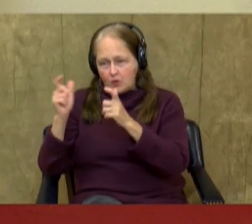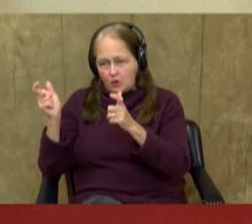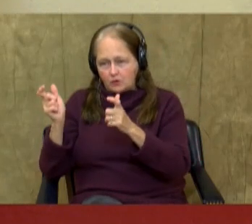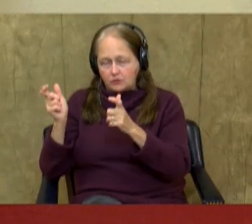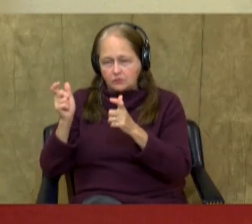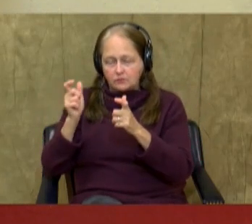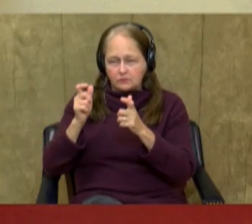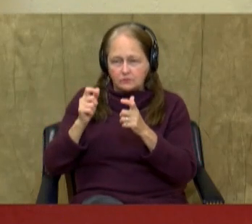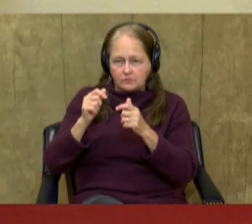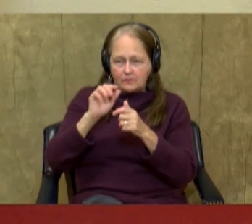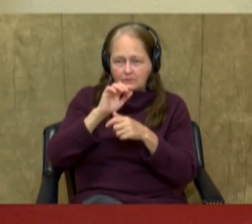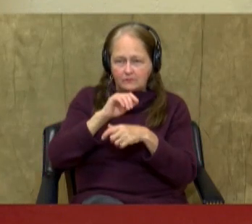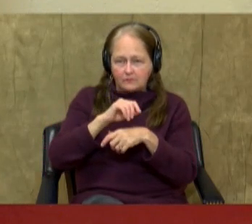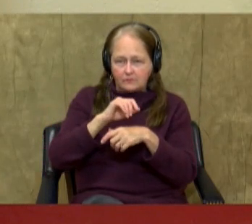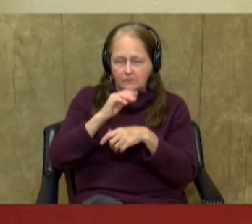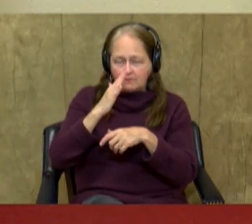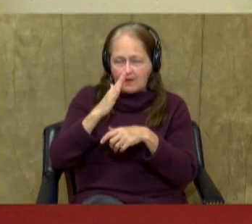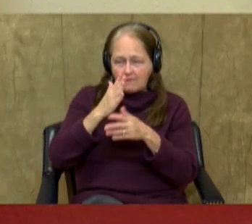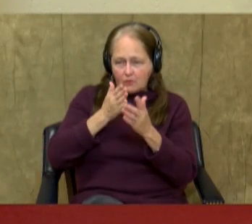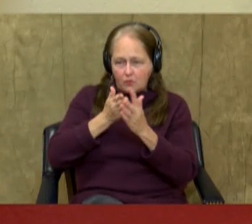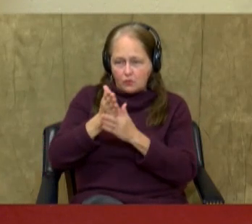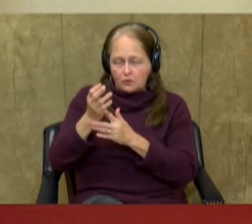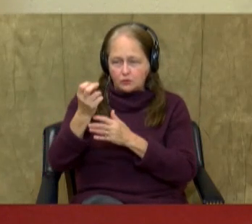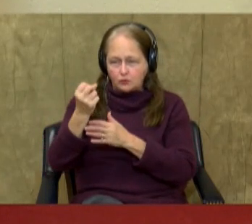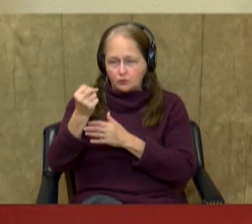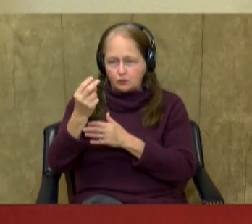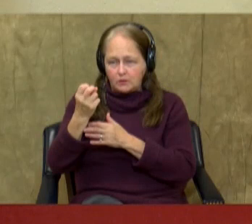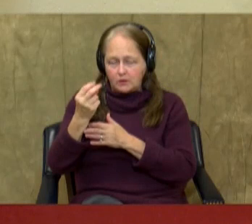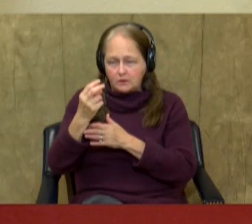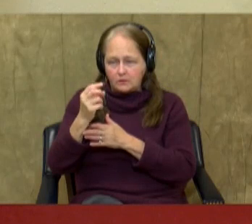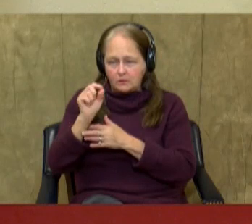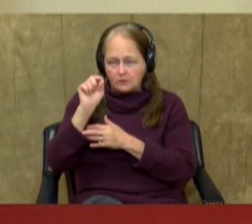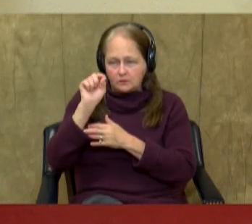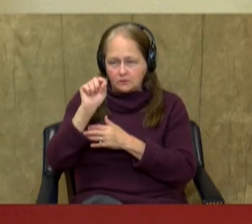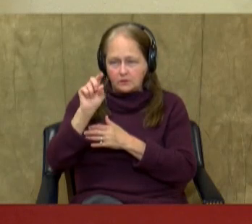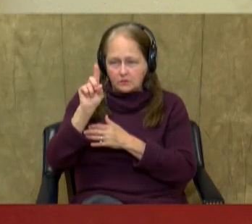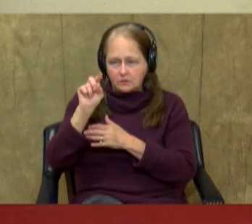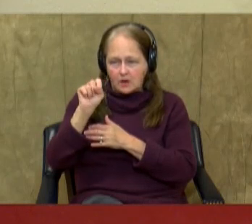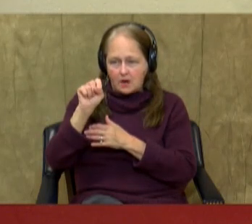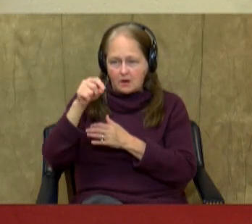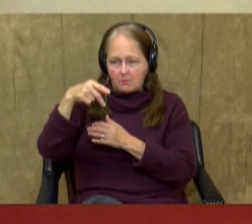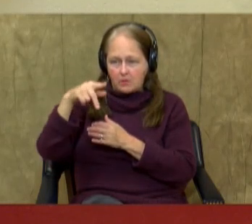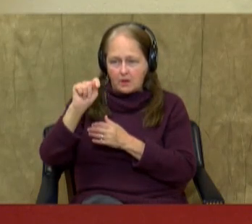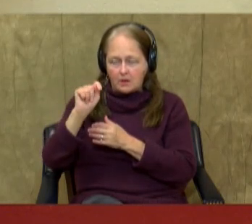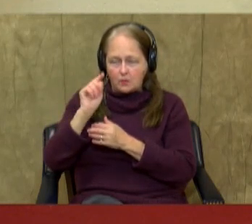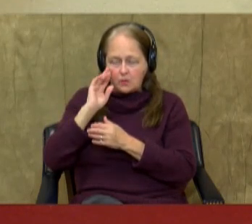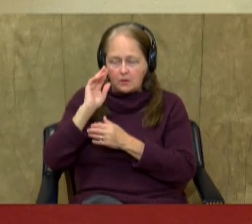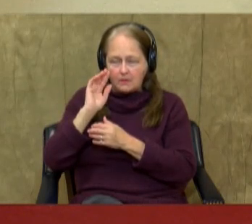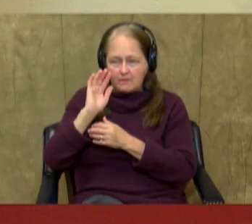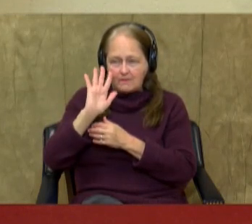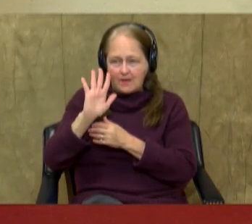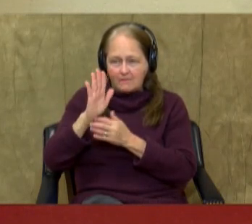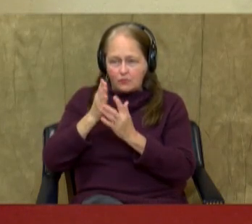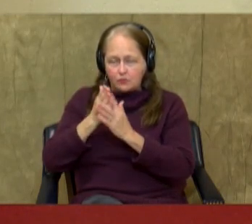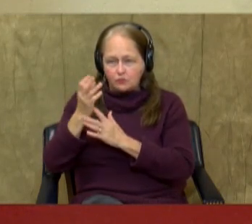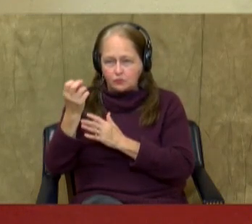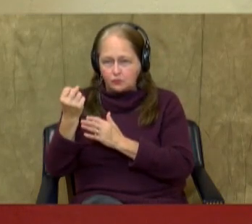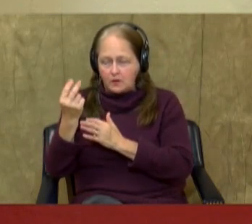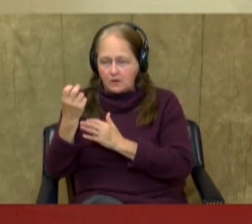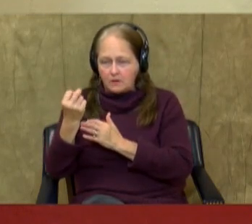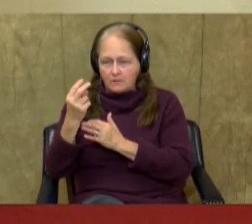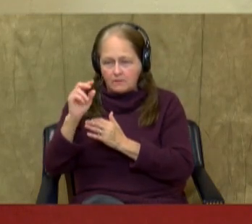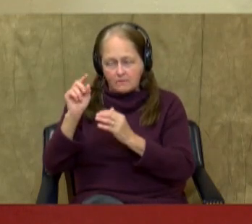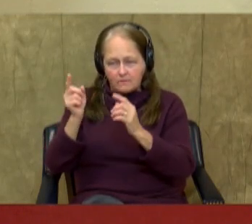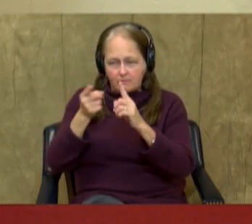to have the numbers 5 through 12, and then our dot plot will also have to have the numbers 5 through 12.